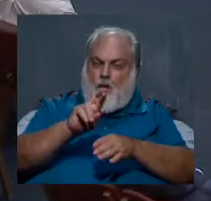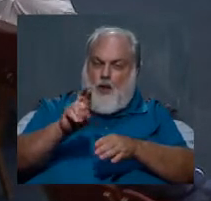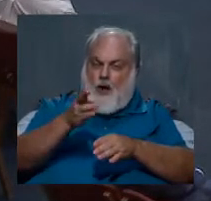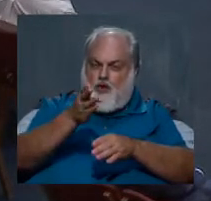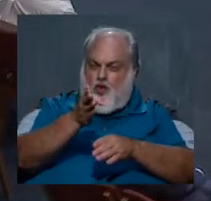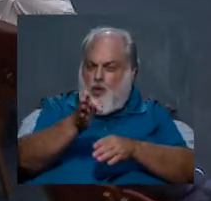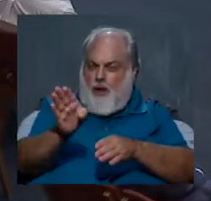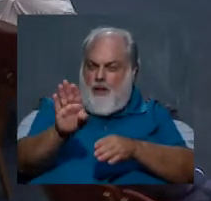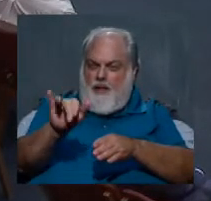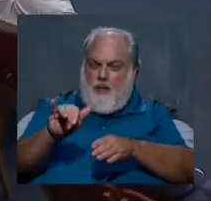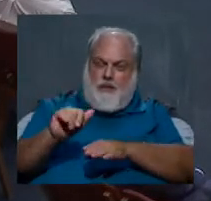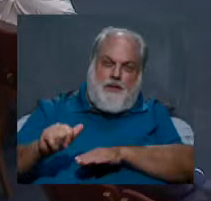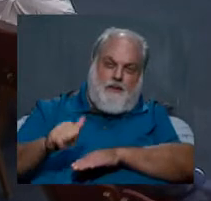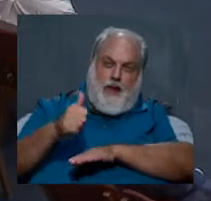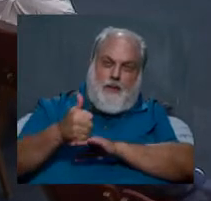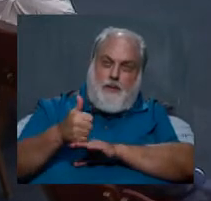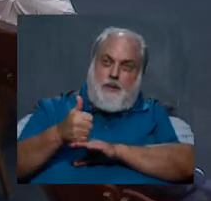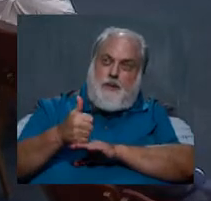in,